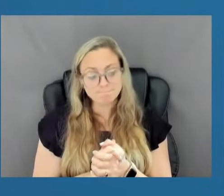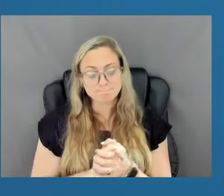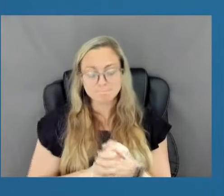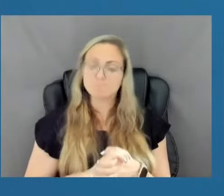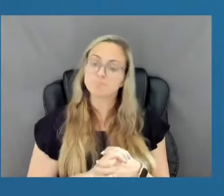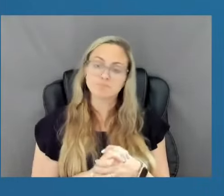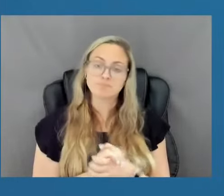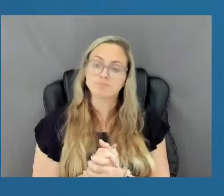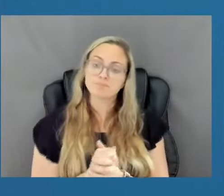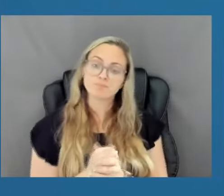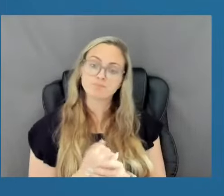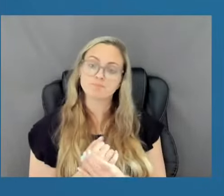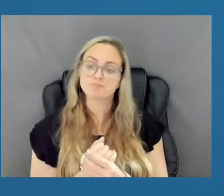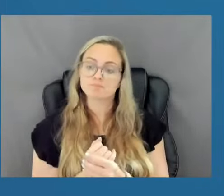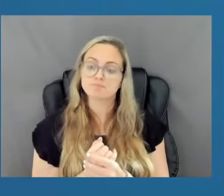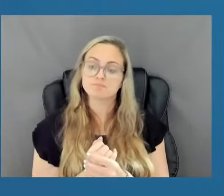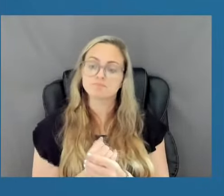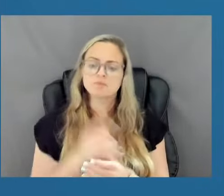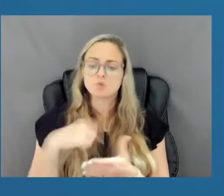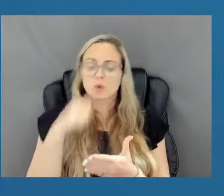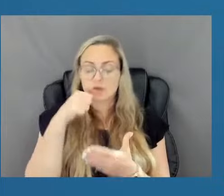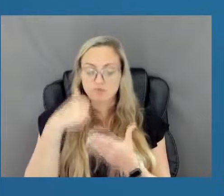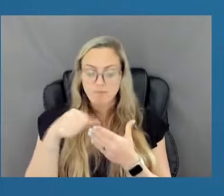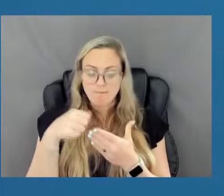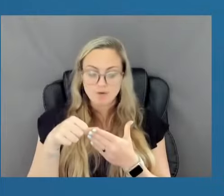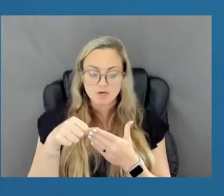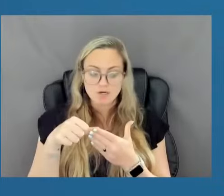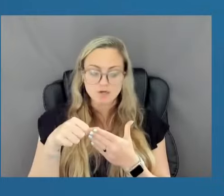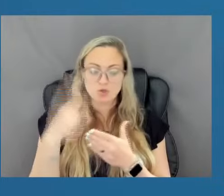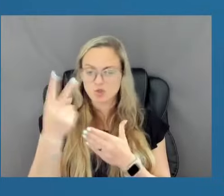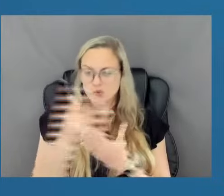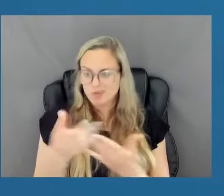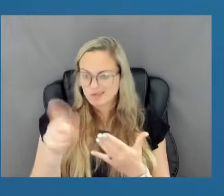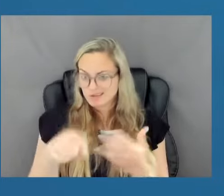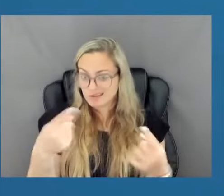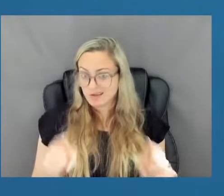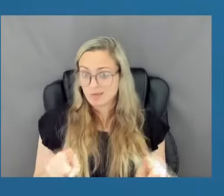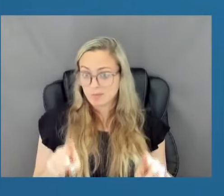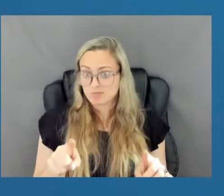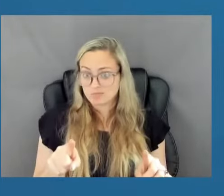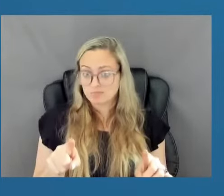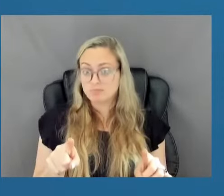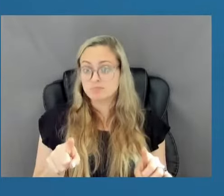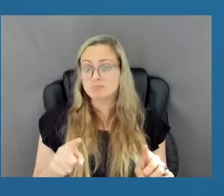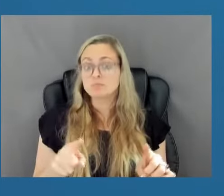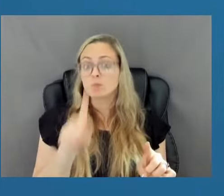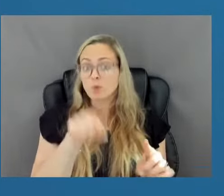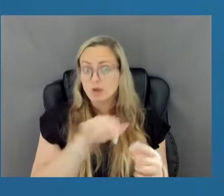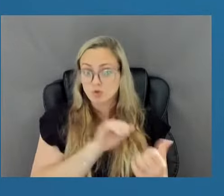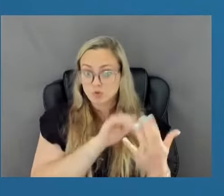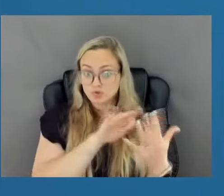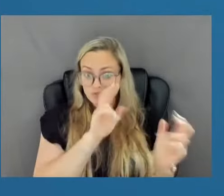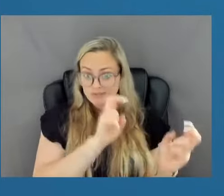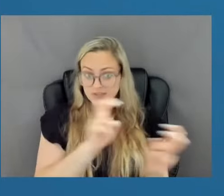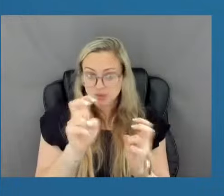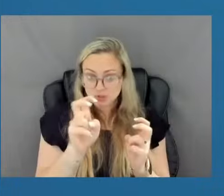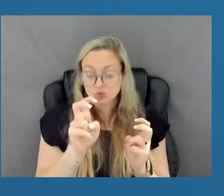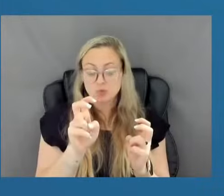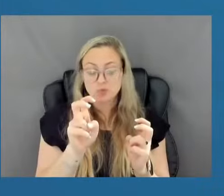And I remember two things had to happen at that time. One, we had to address the tragedy, and we had